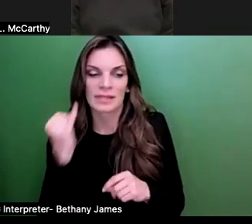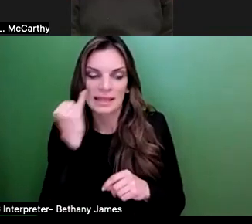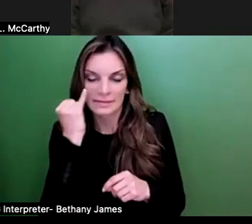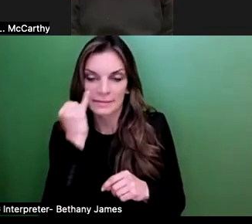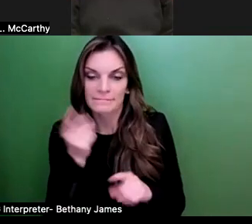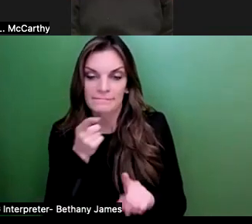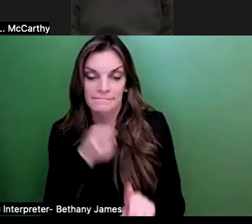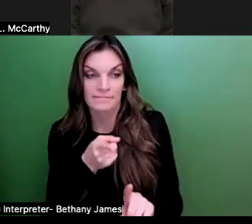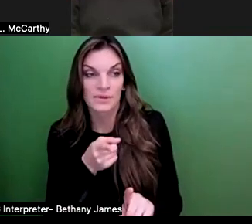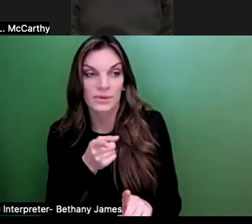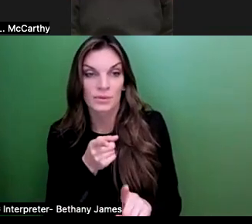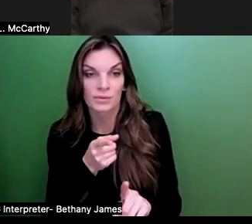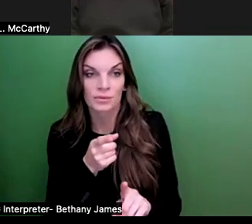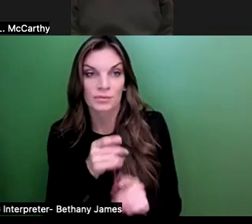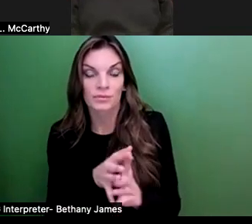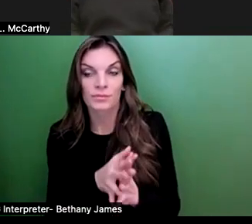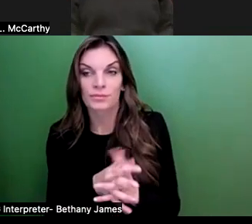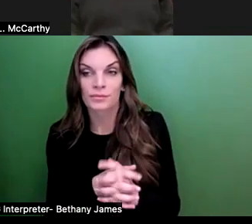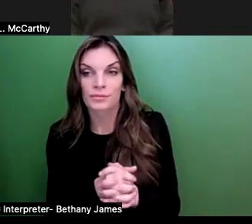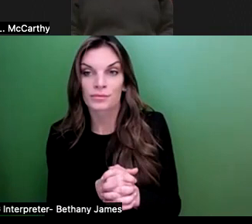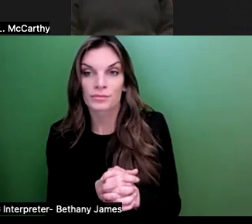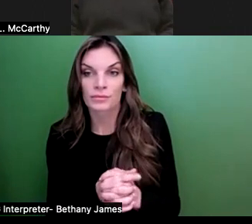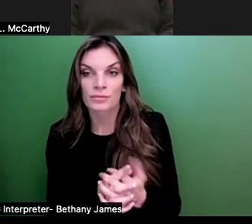you build a building that has many units that are